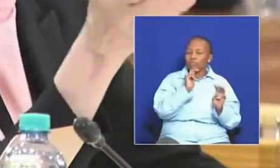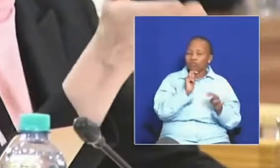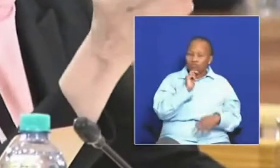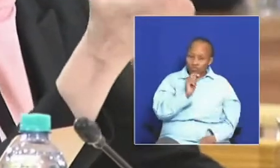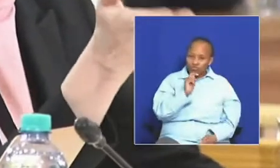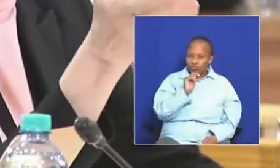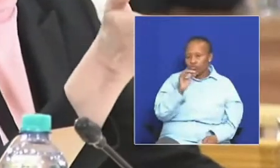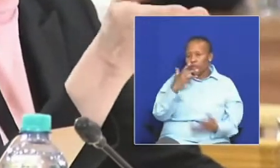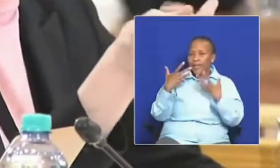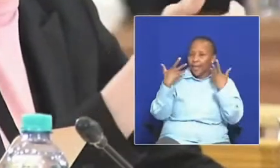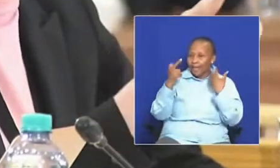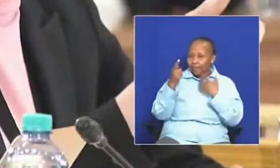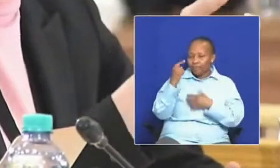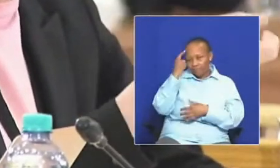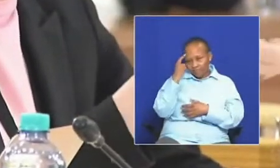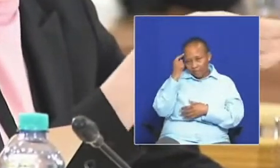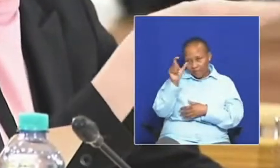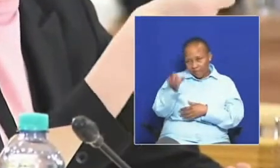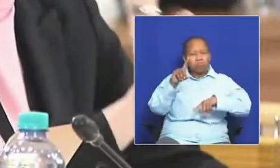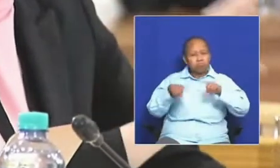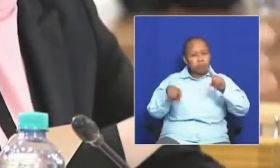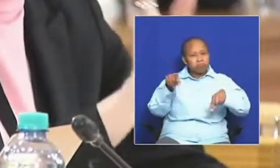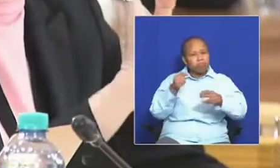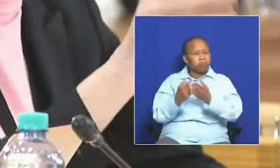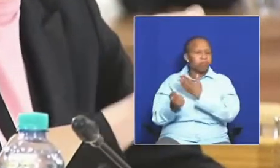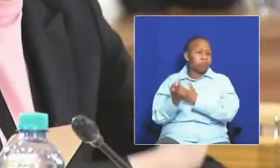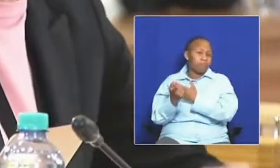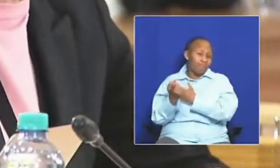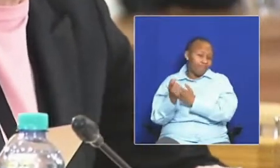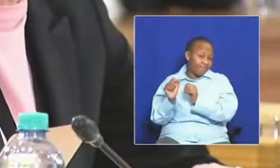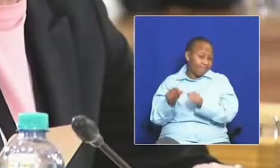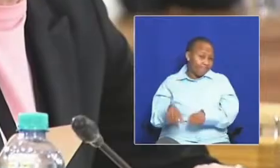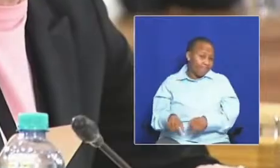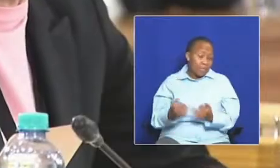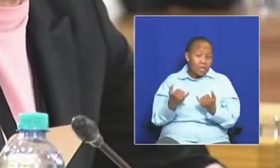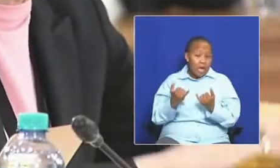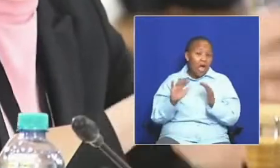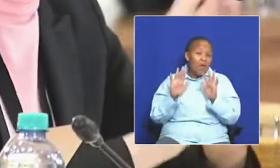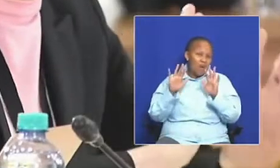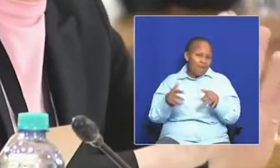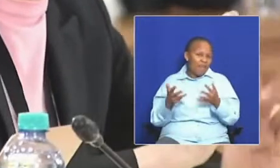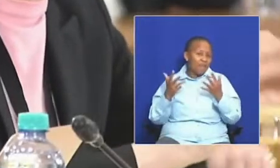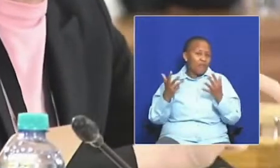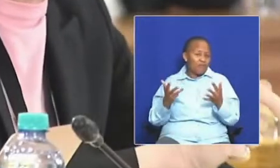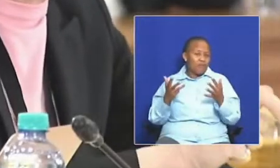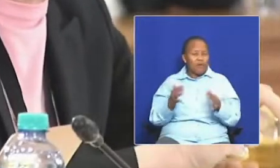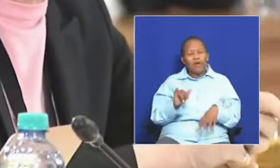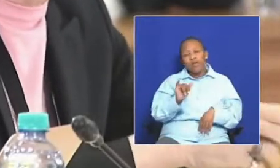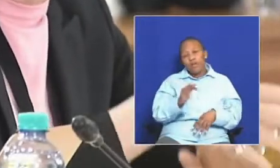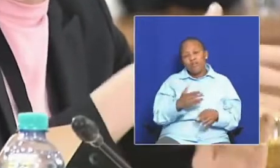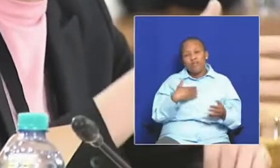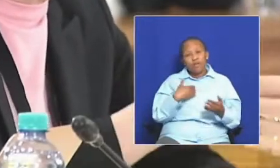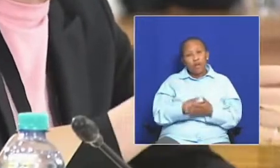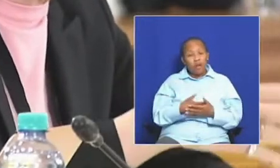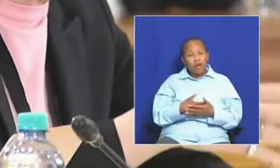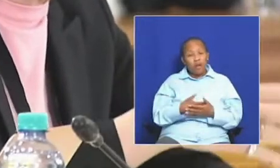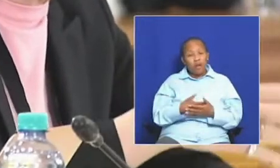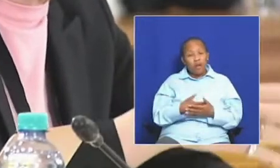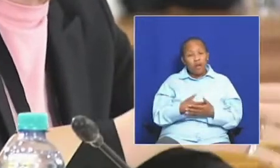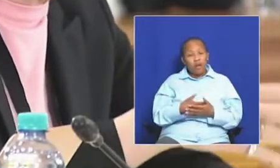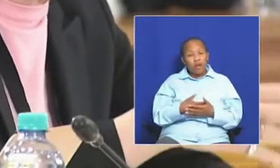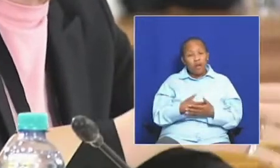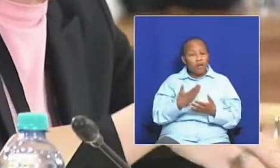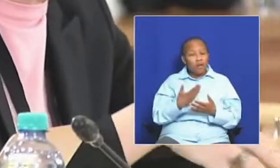a variety of investigations. And if you give us, we will endeavour. We don't have the facilities with